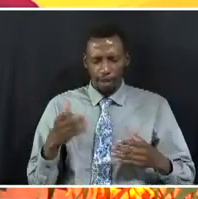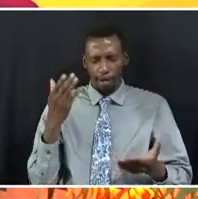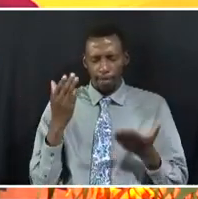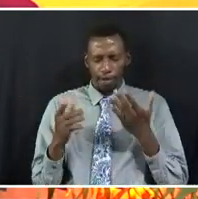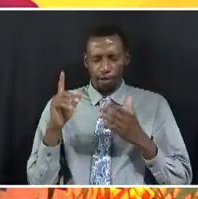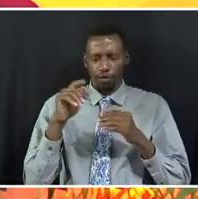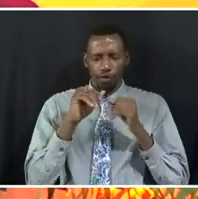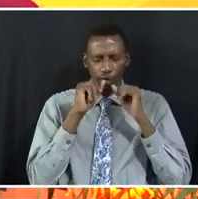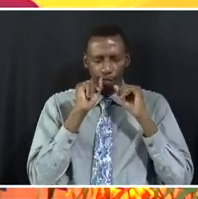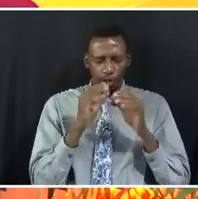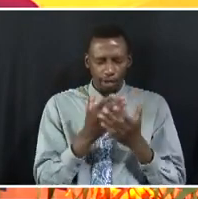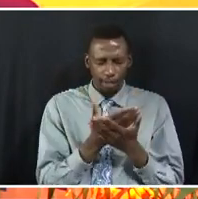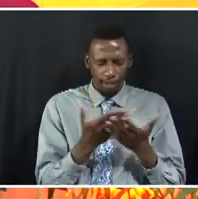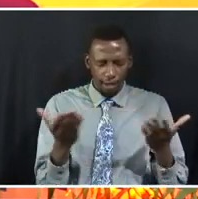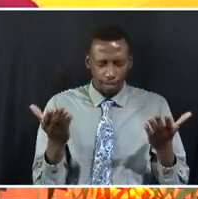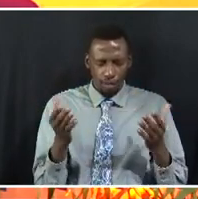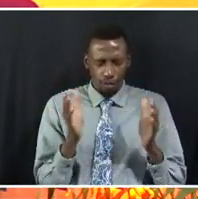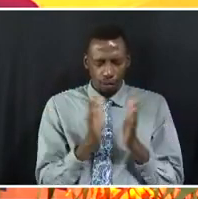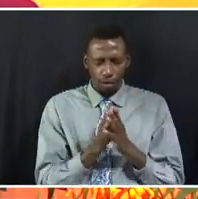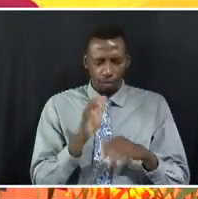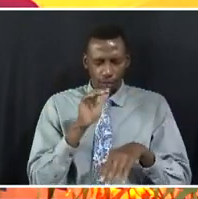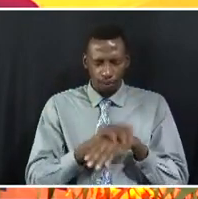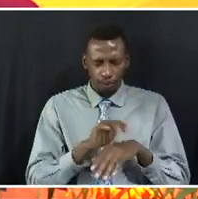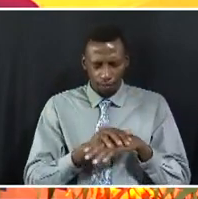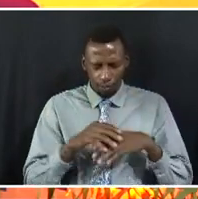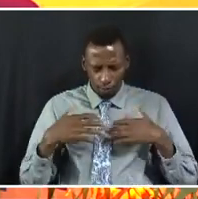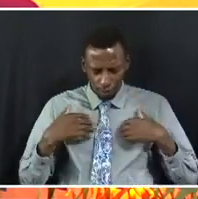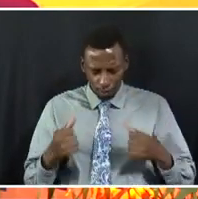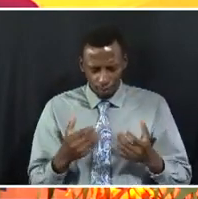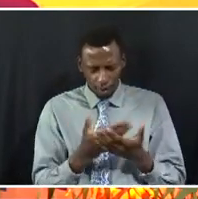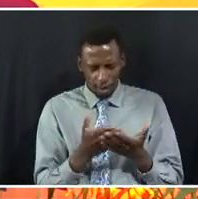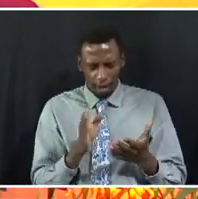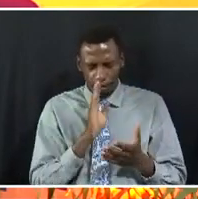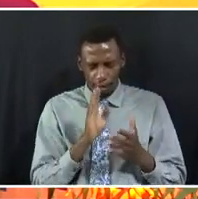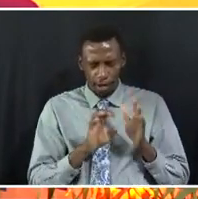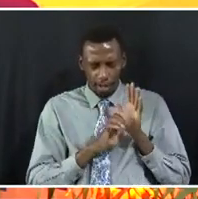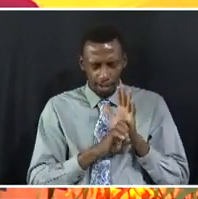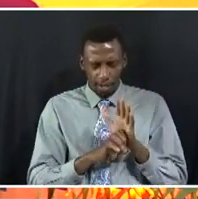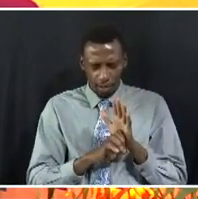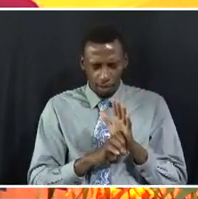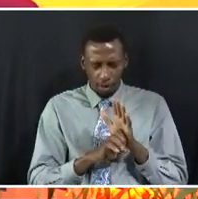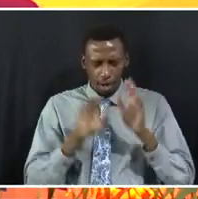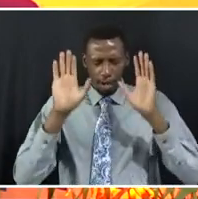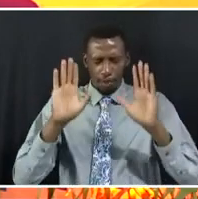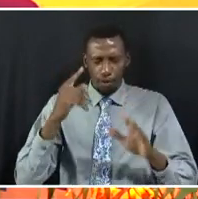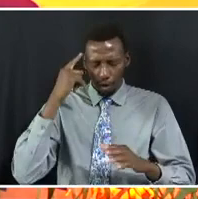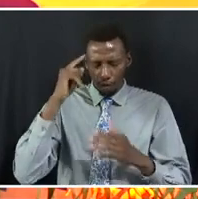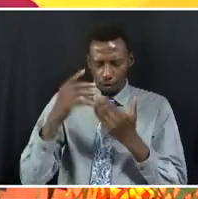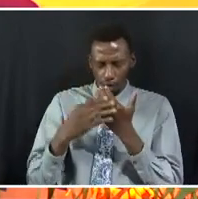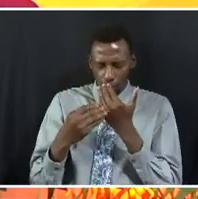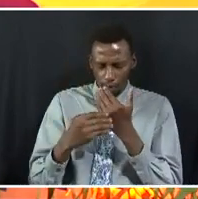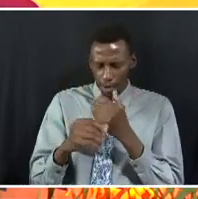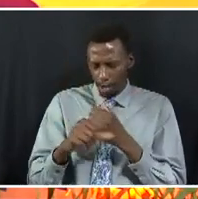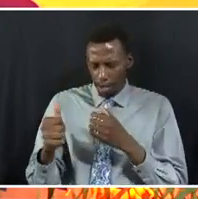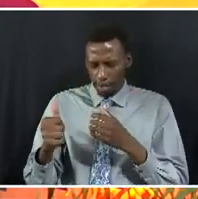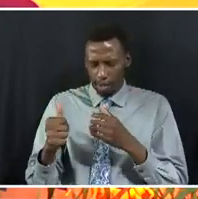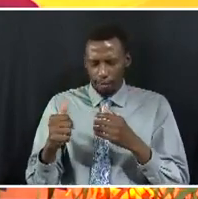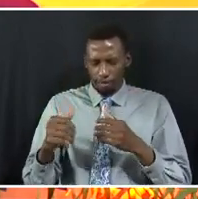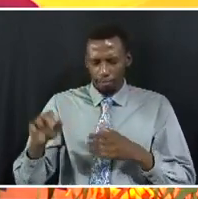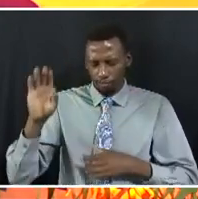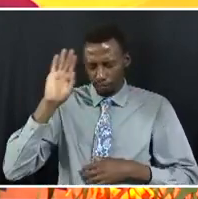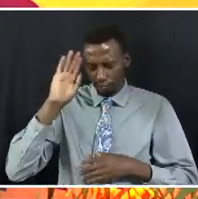with vibrant health, and that they'll be an example worthy of emulation, that other pathfinders and